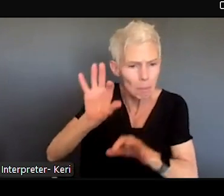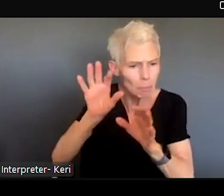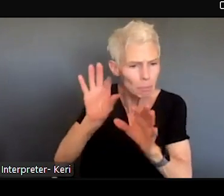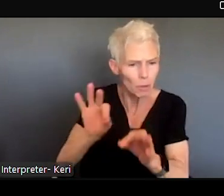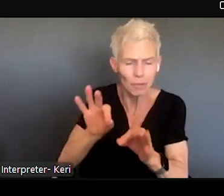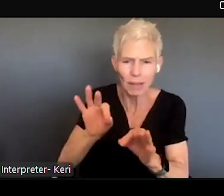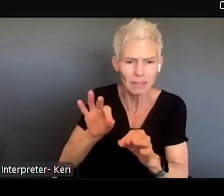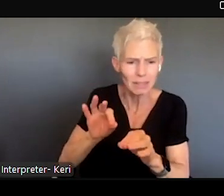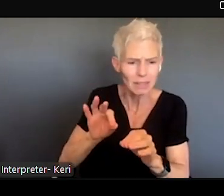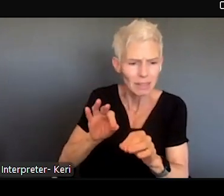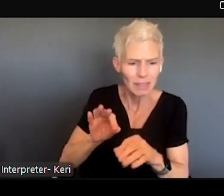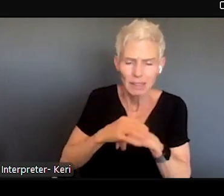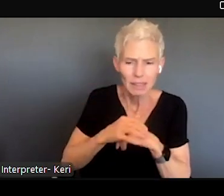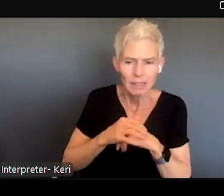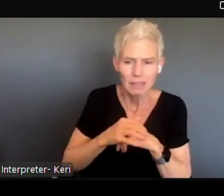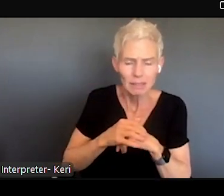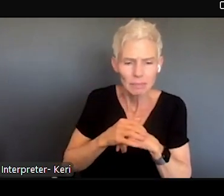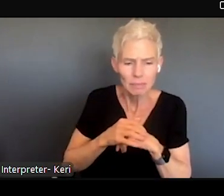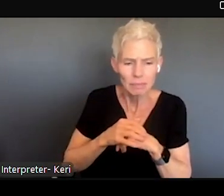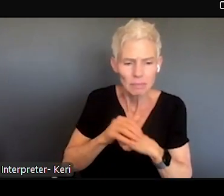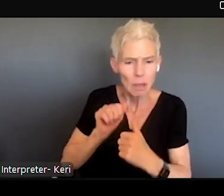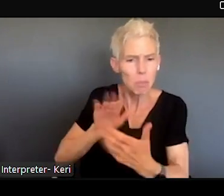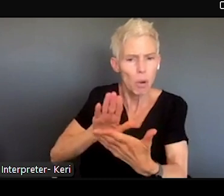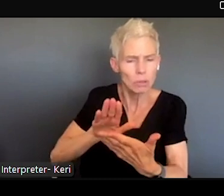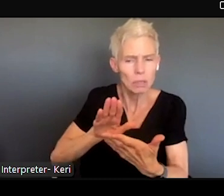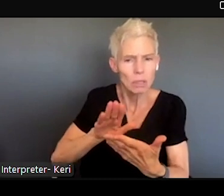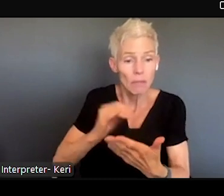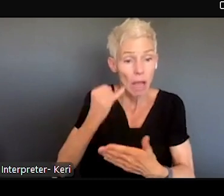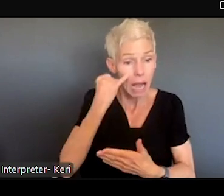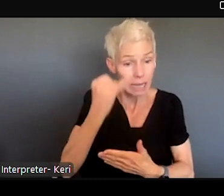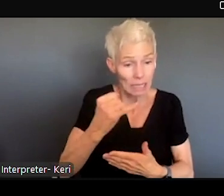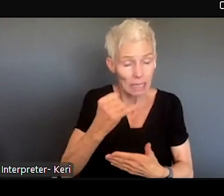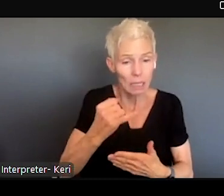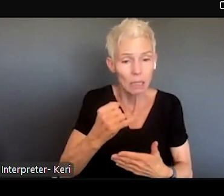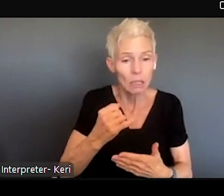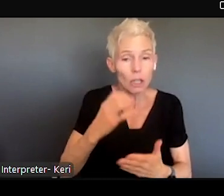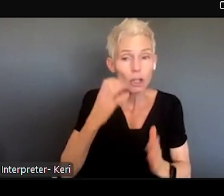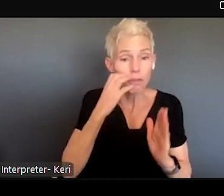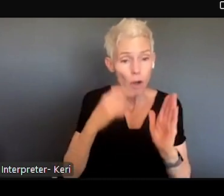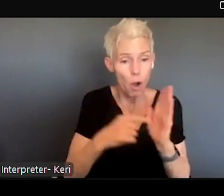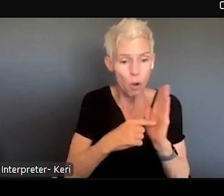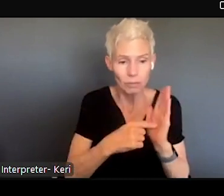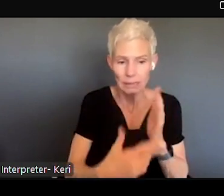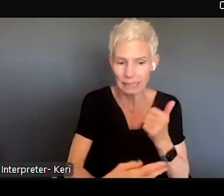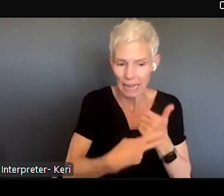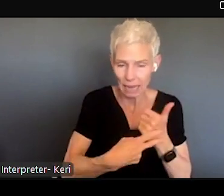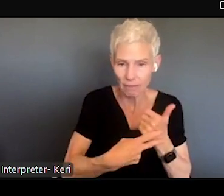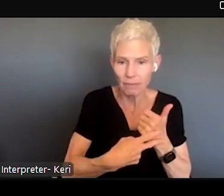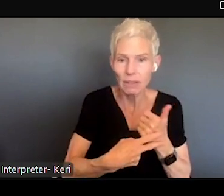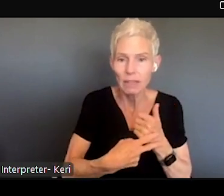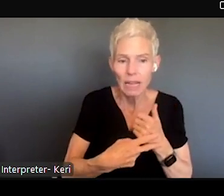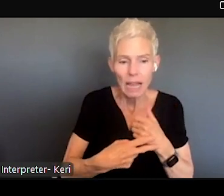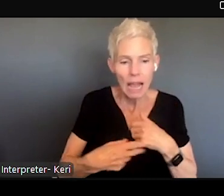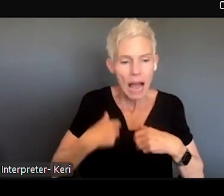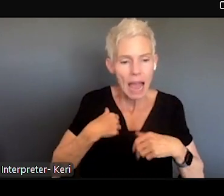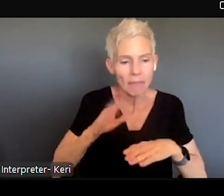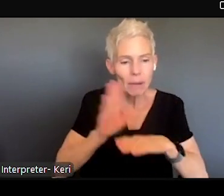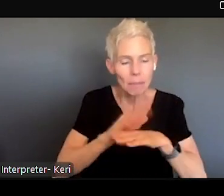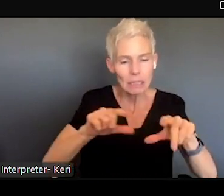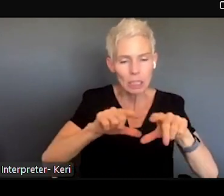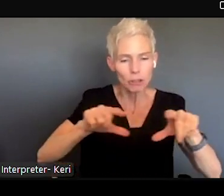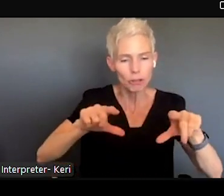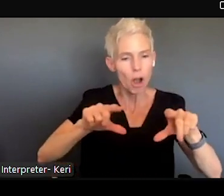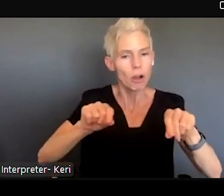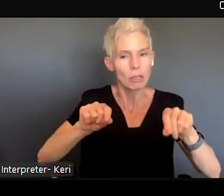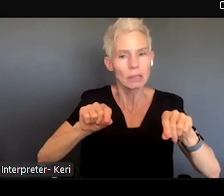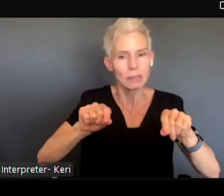it. And so the idea is, you save it in your phone. I've got little business card